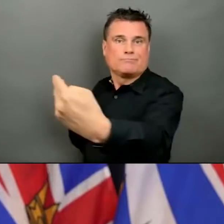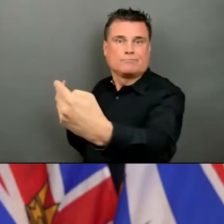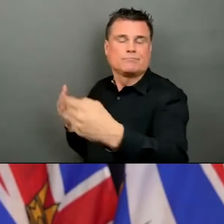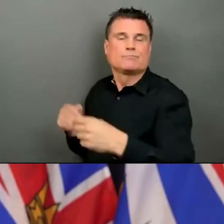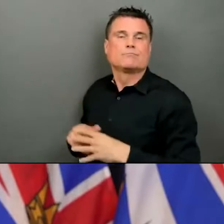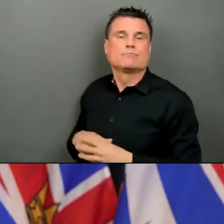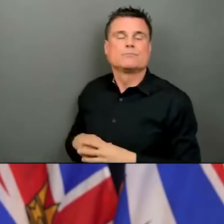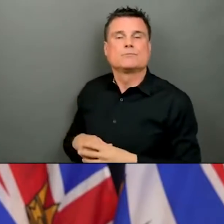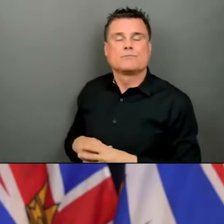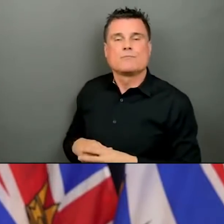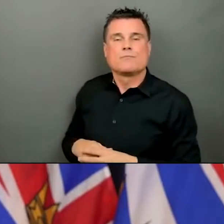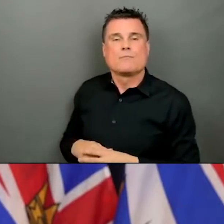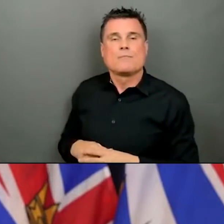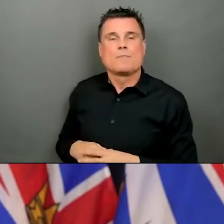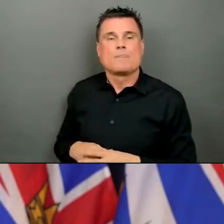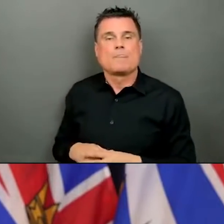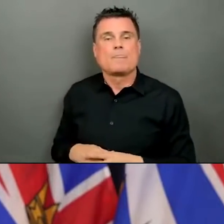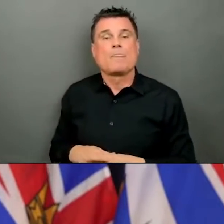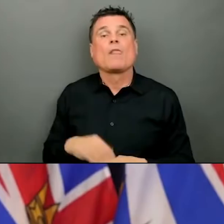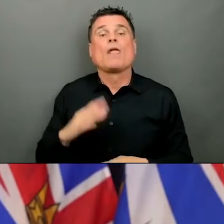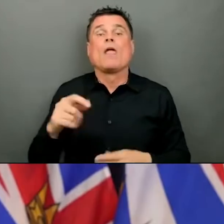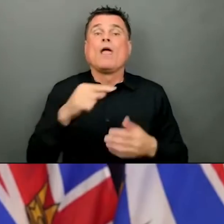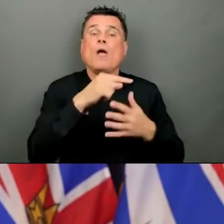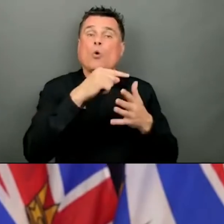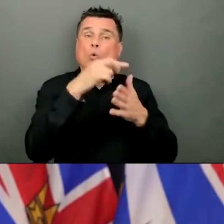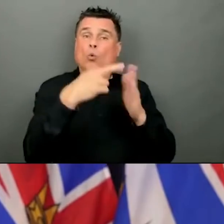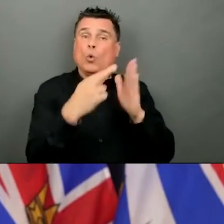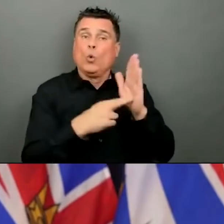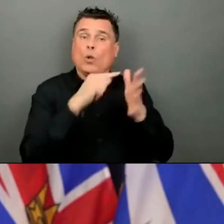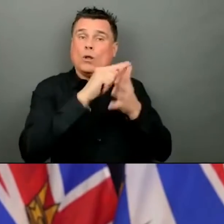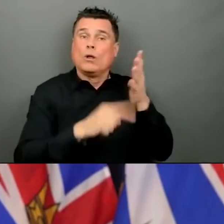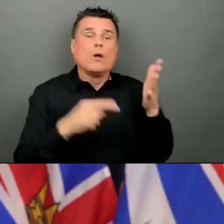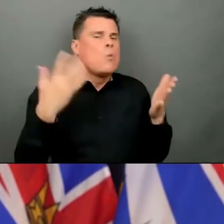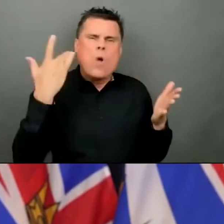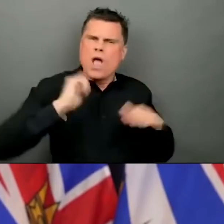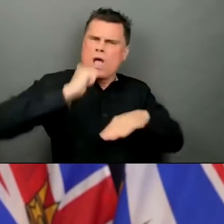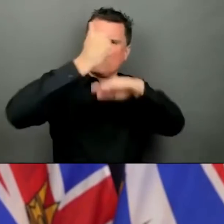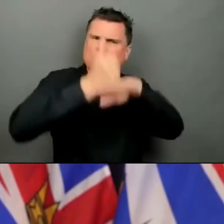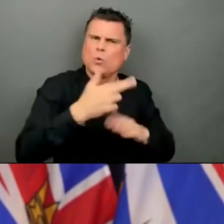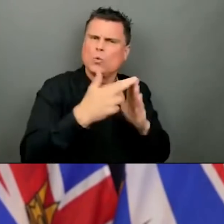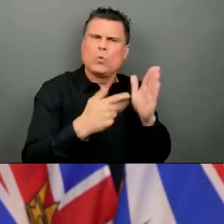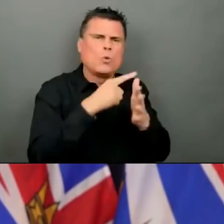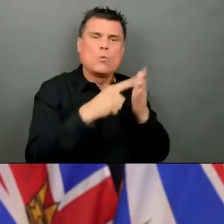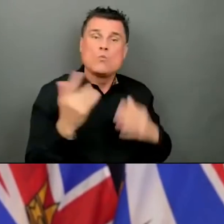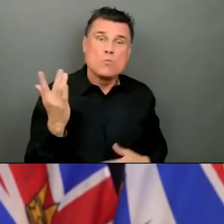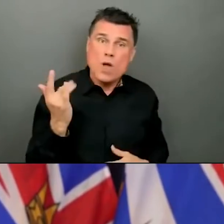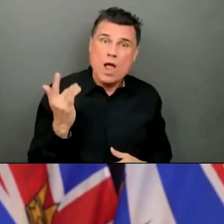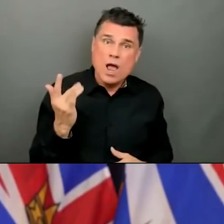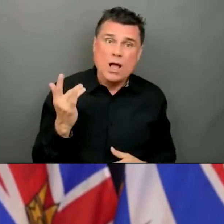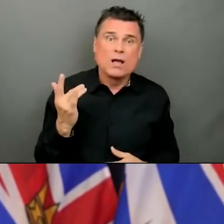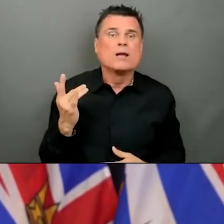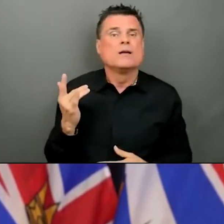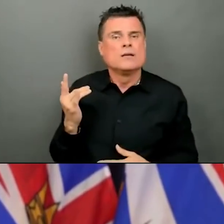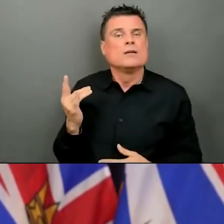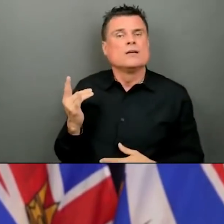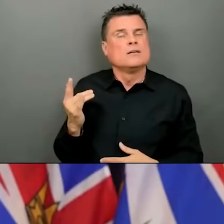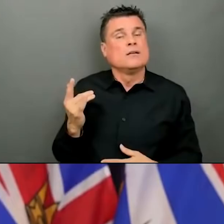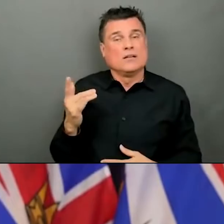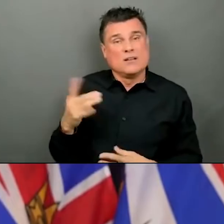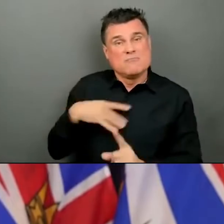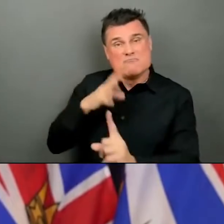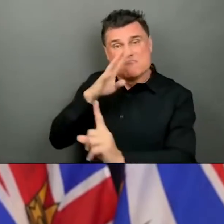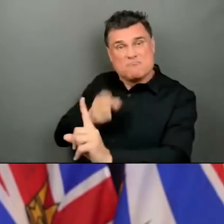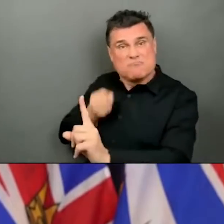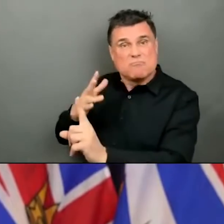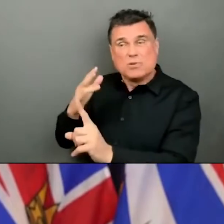measures are designed not to put more stress on an already stressed tourism sector. Quite the contrary. We're working in collaboration with the